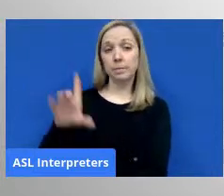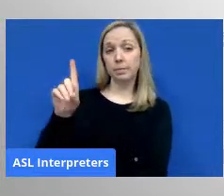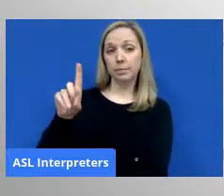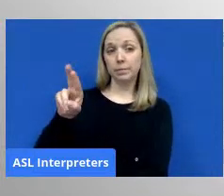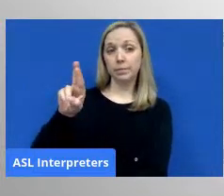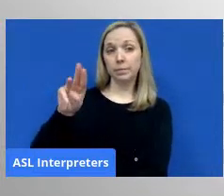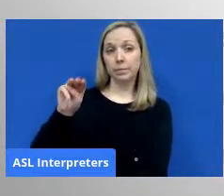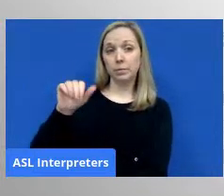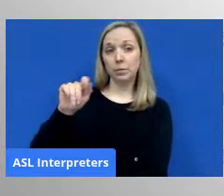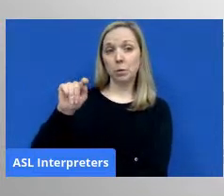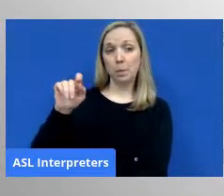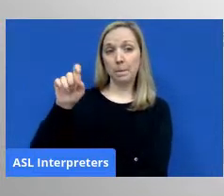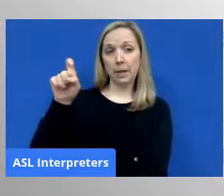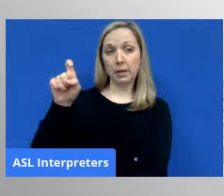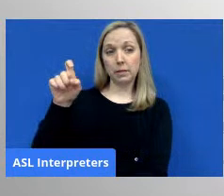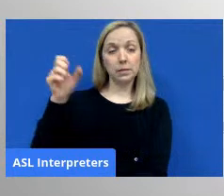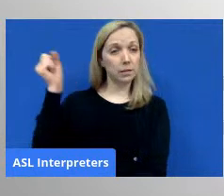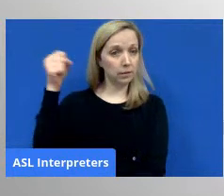Maddox? Yes.